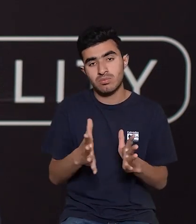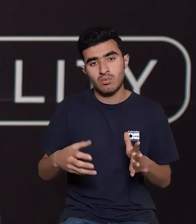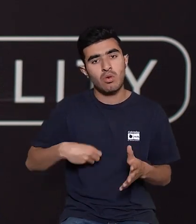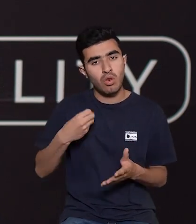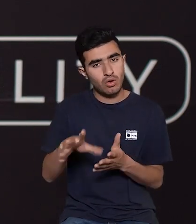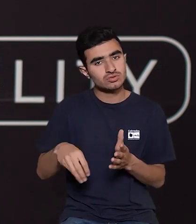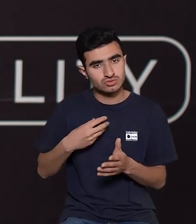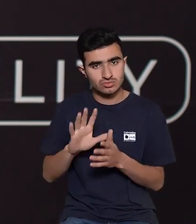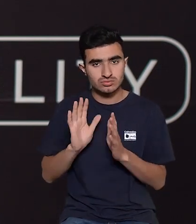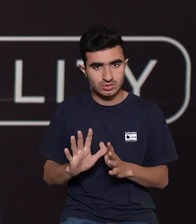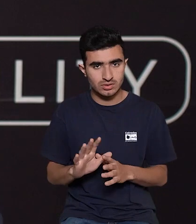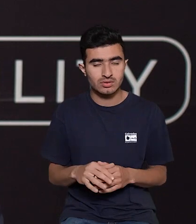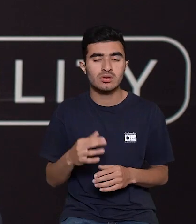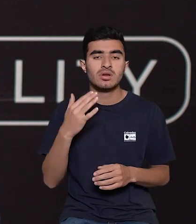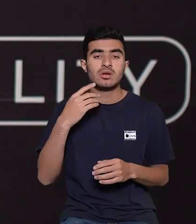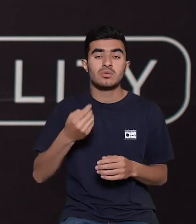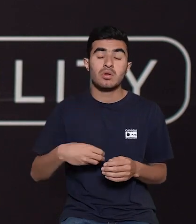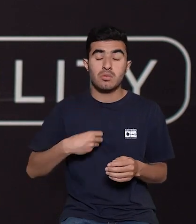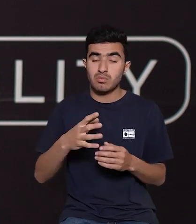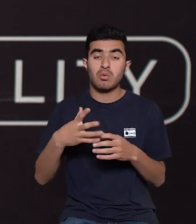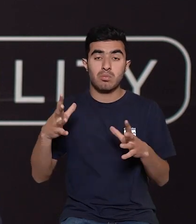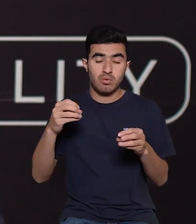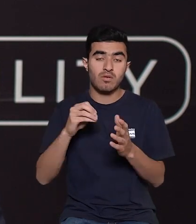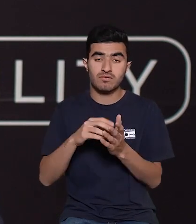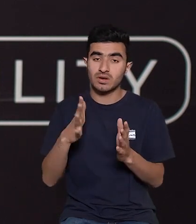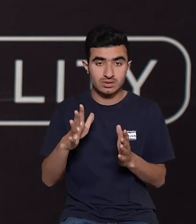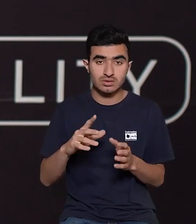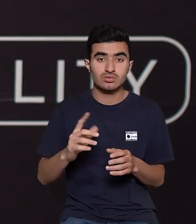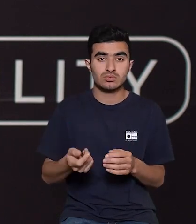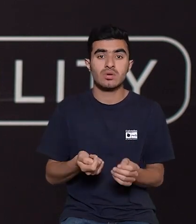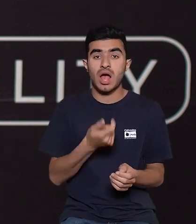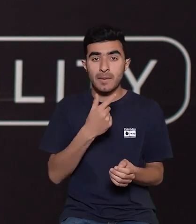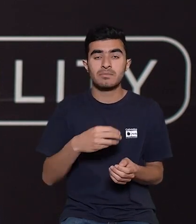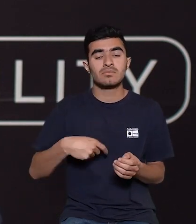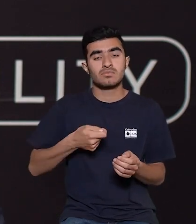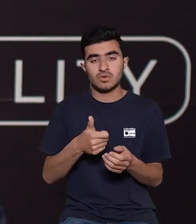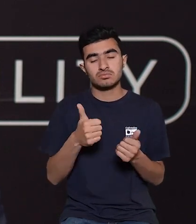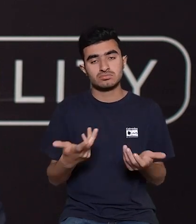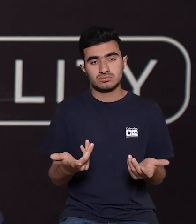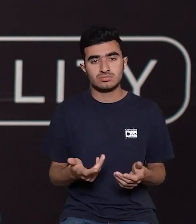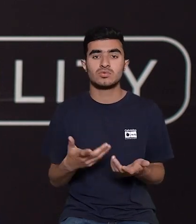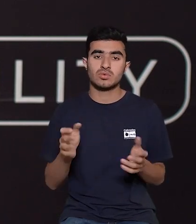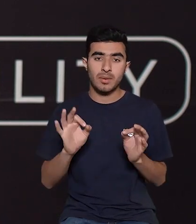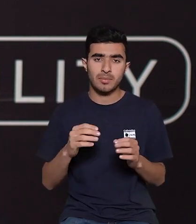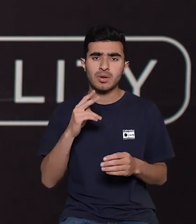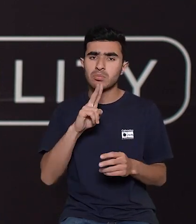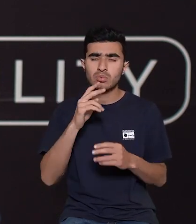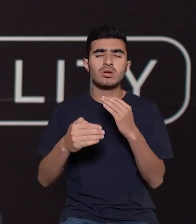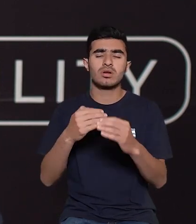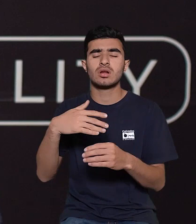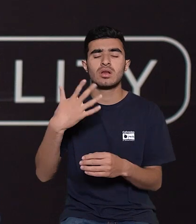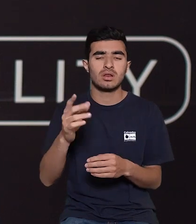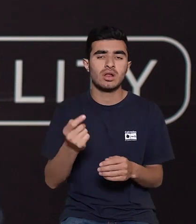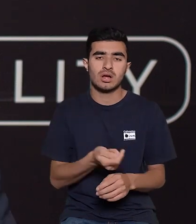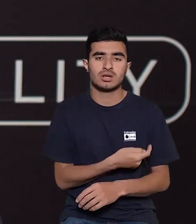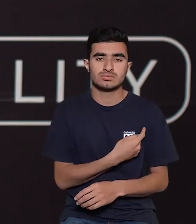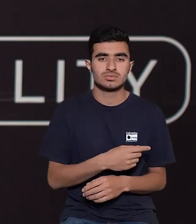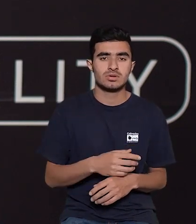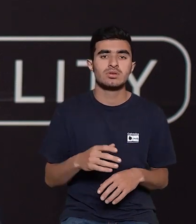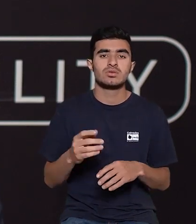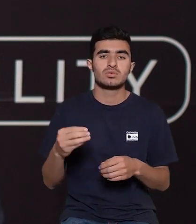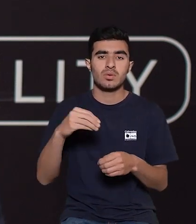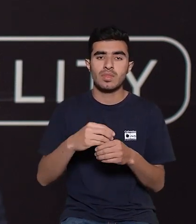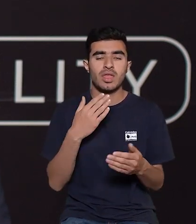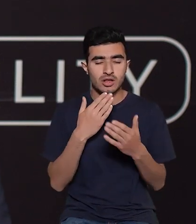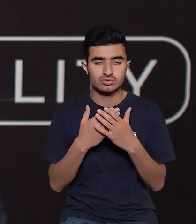much money is being expended that should not be expended that way and maybe should go towards their treatment. So it is a specialty that at some point